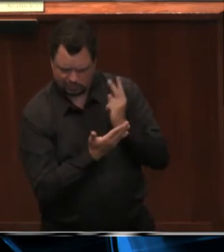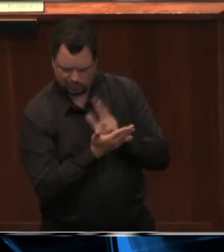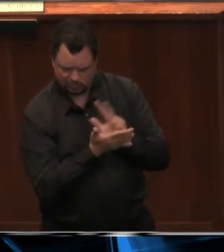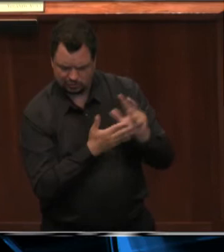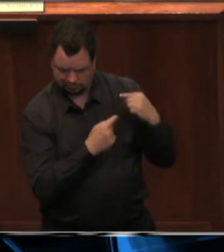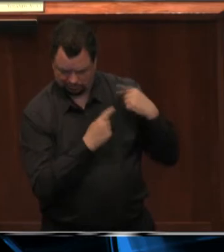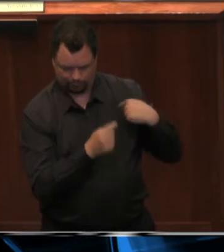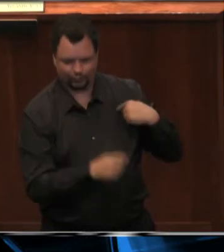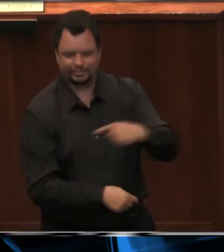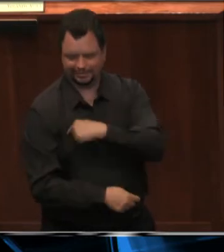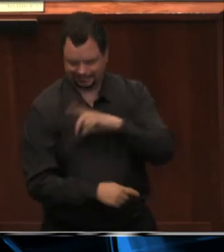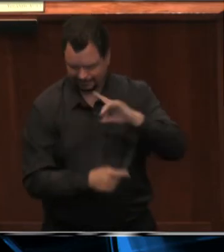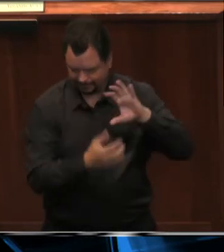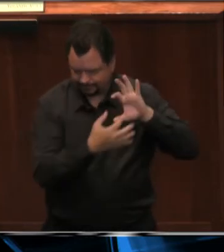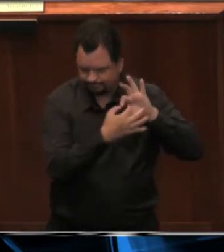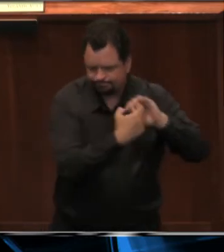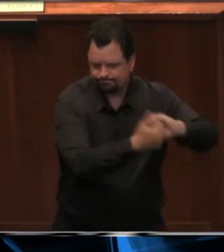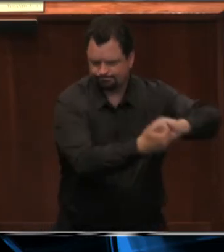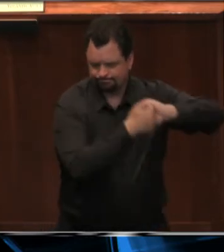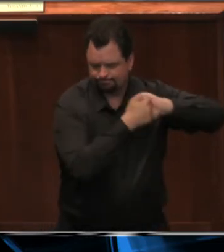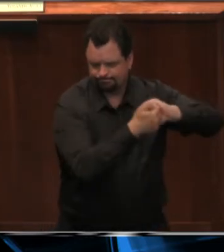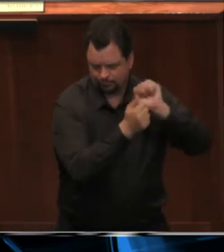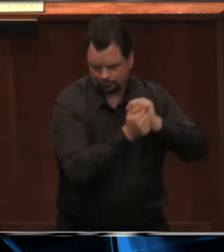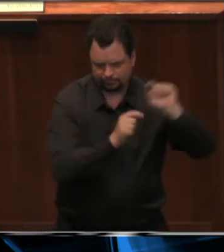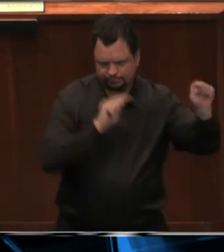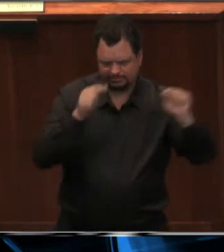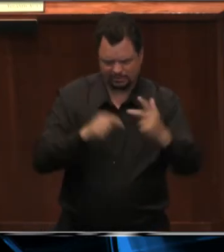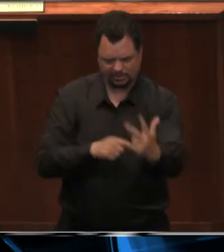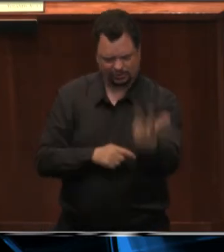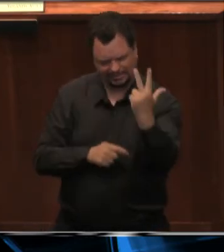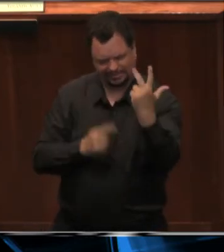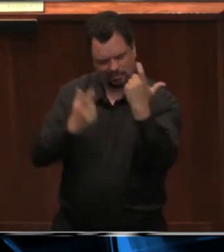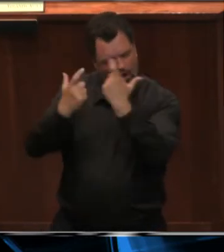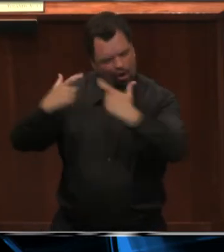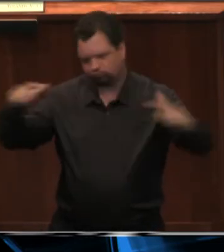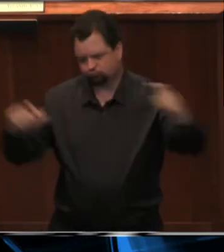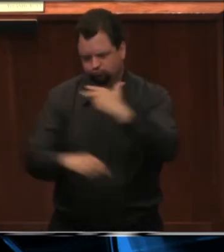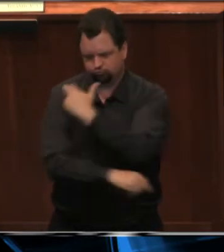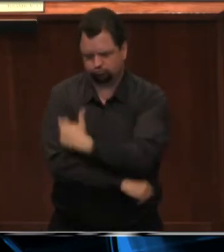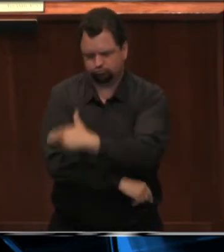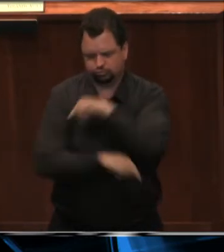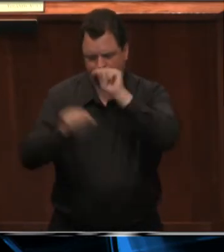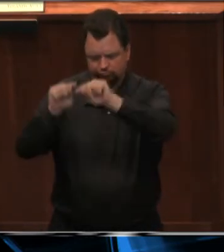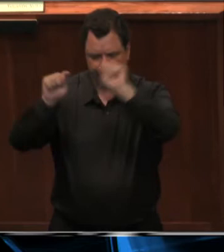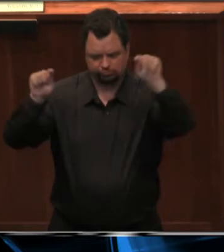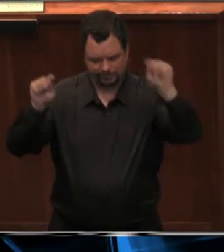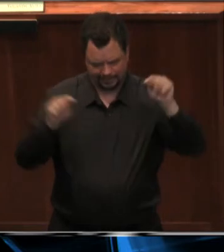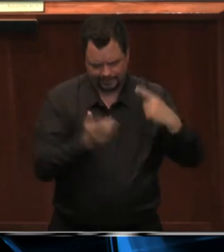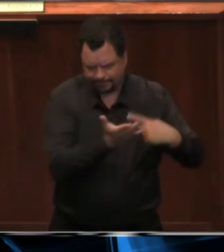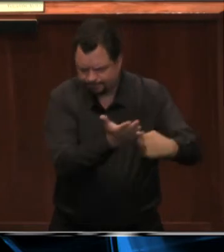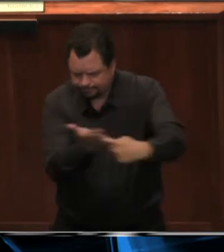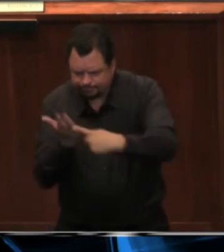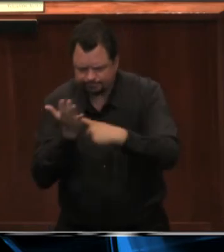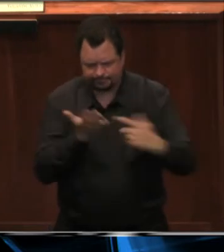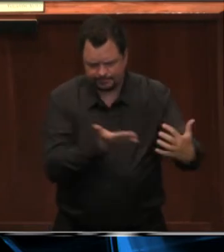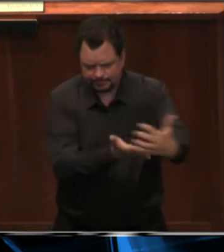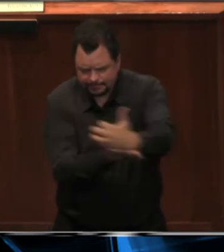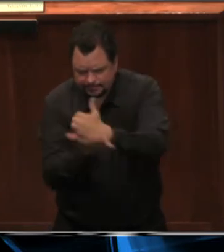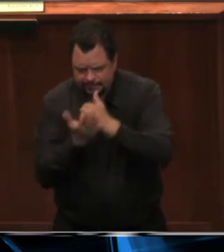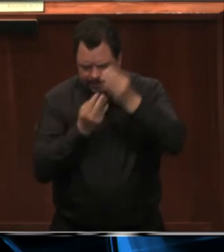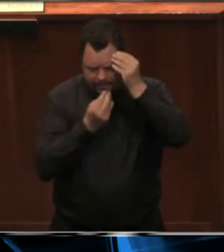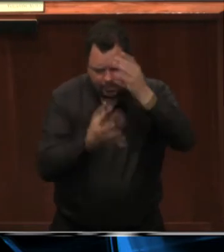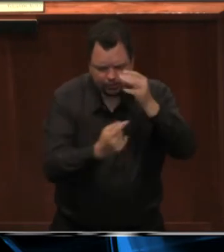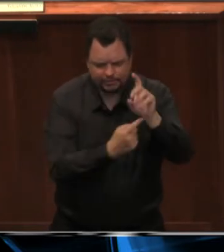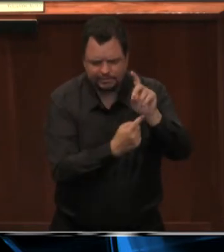collaboration, communication with our three major hospital systems and increase in sharing of data. And I know Dr. Johnson, Dr.